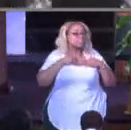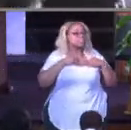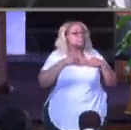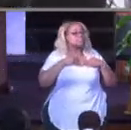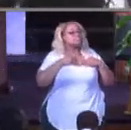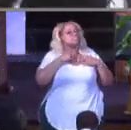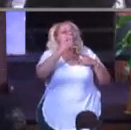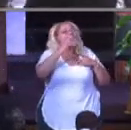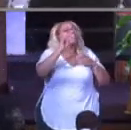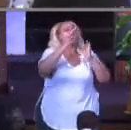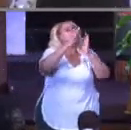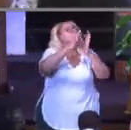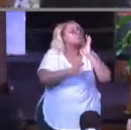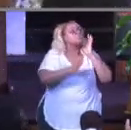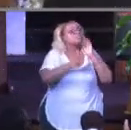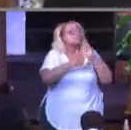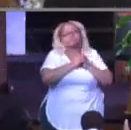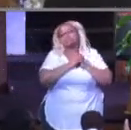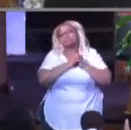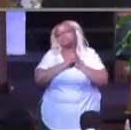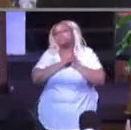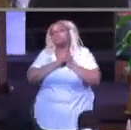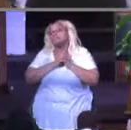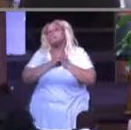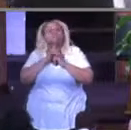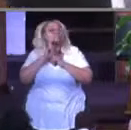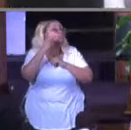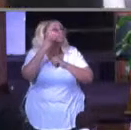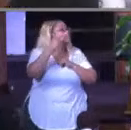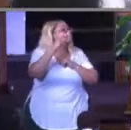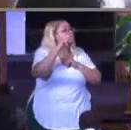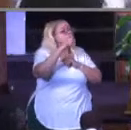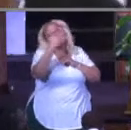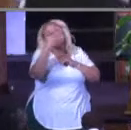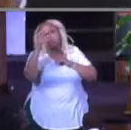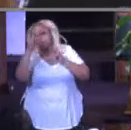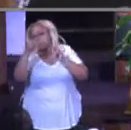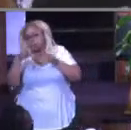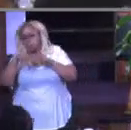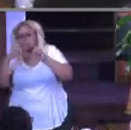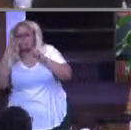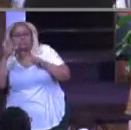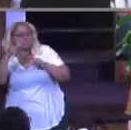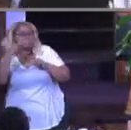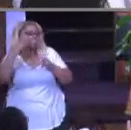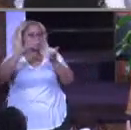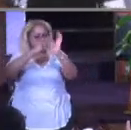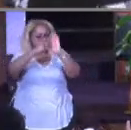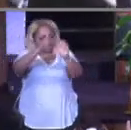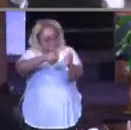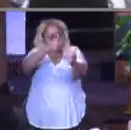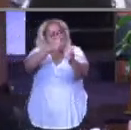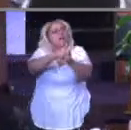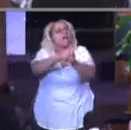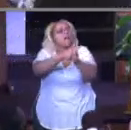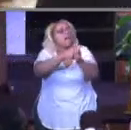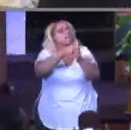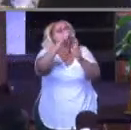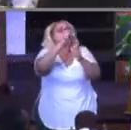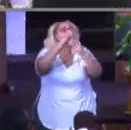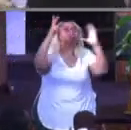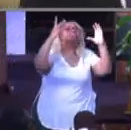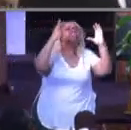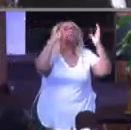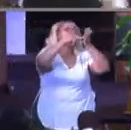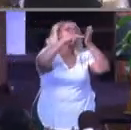Receive the gift of interpretation. You're going to see things that other people don't see. You'll see the meaning behind it. You'll see